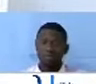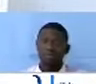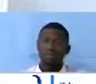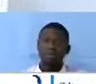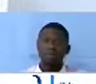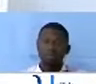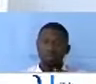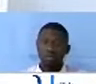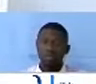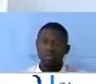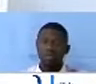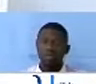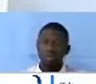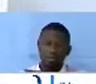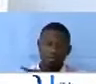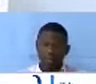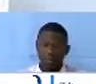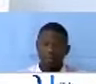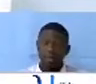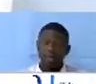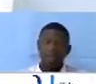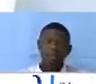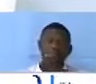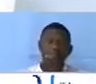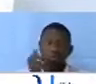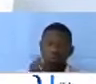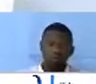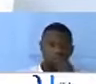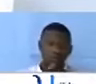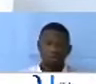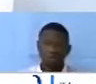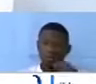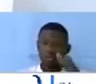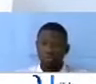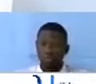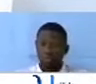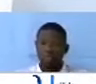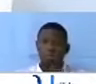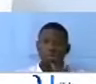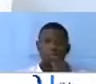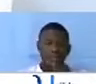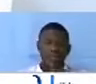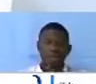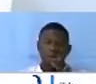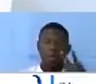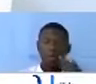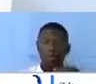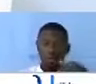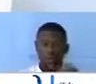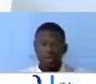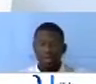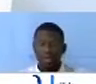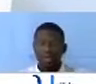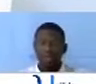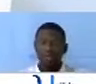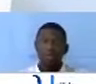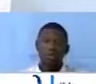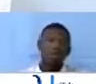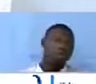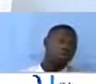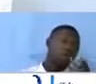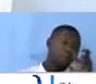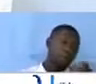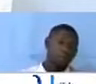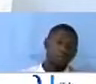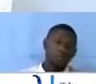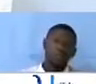if both of them would say they were tortured, one say in your presence, the other said under your directions,